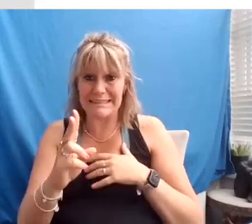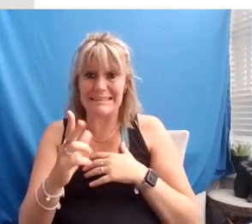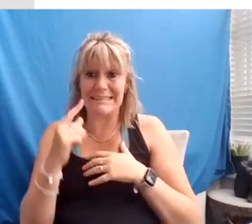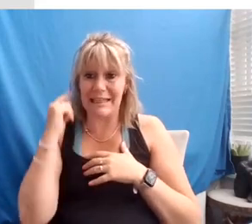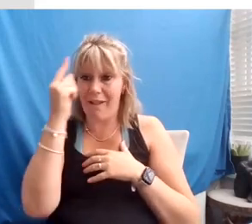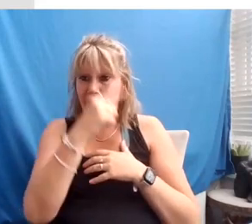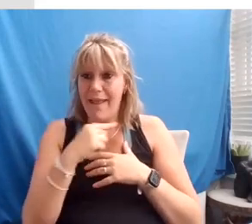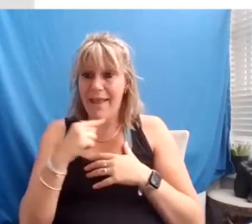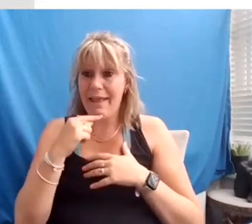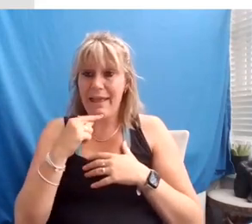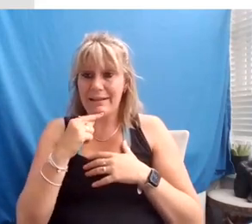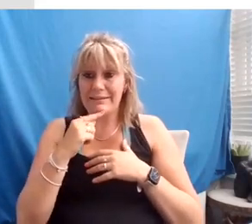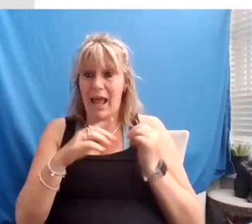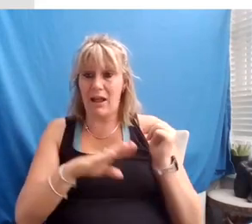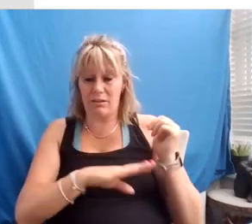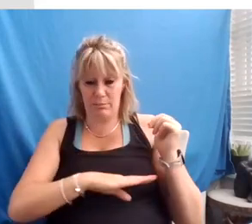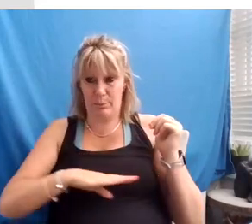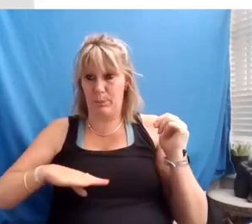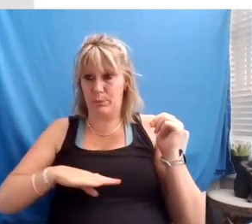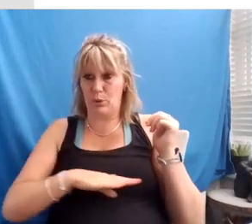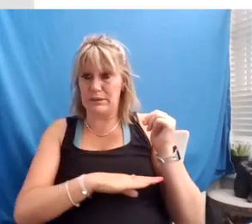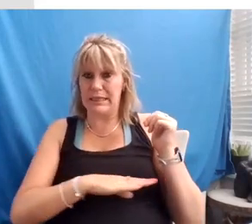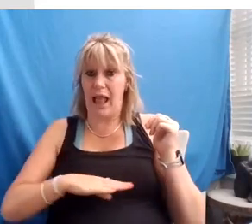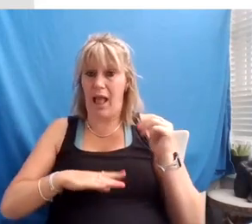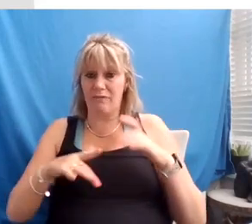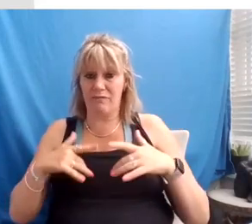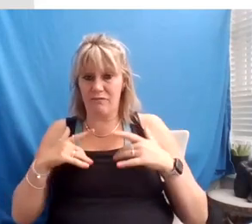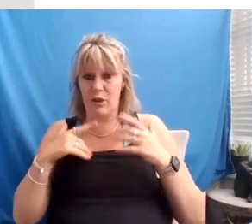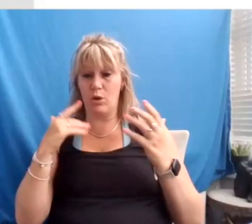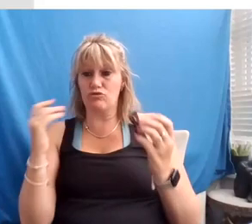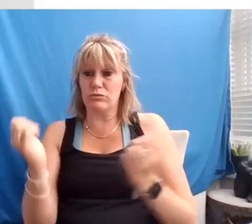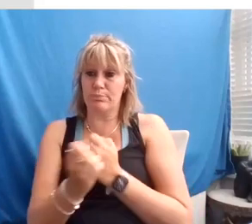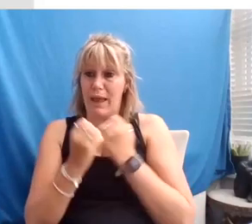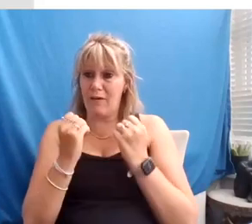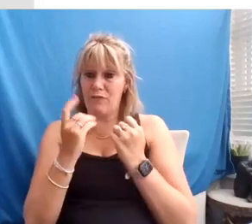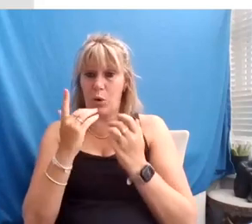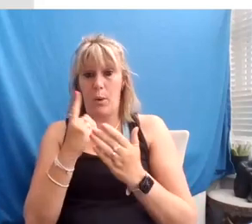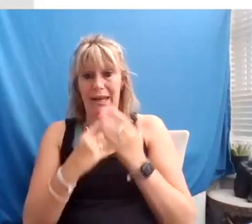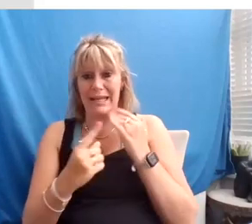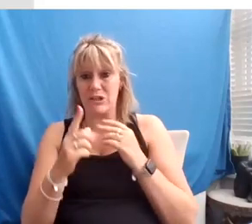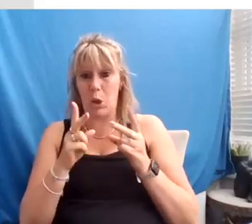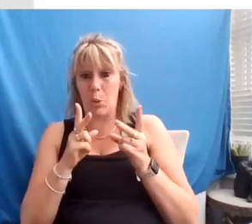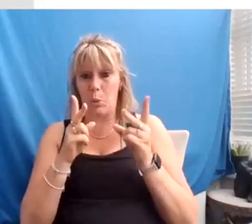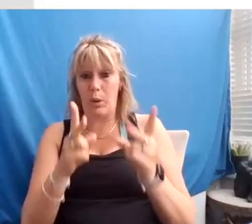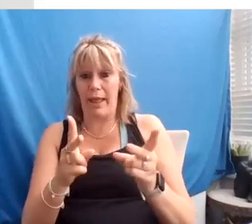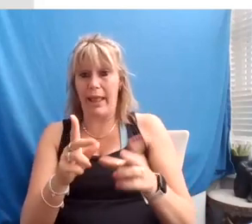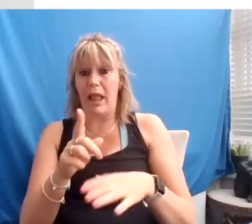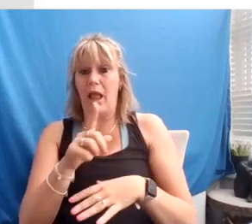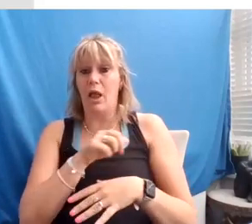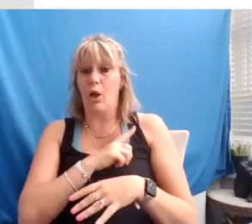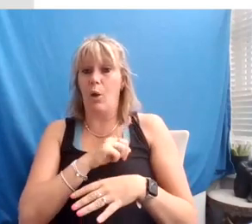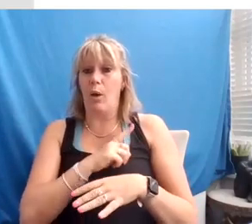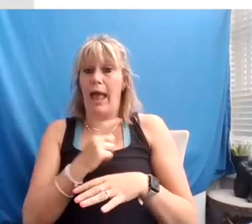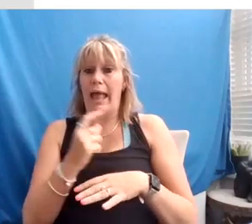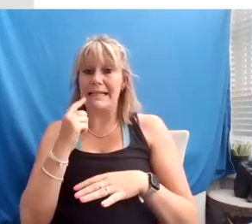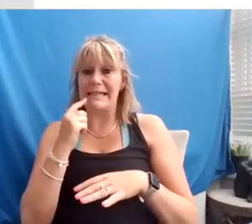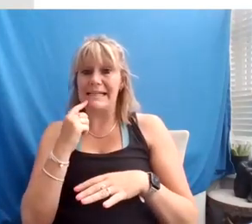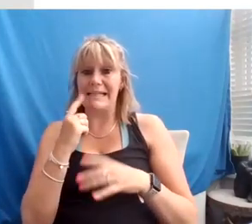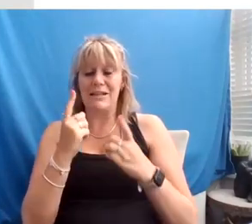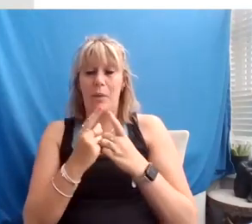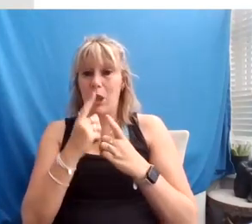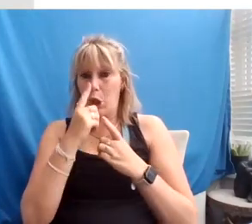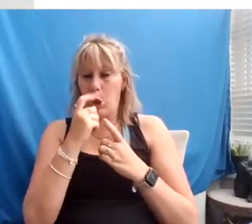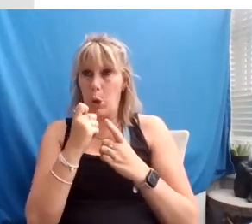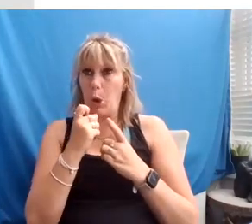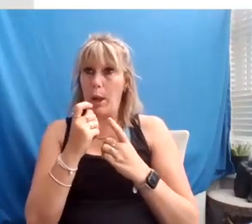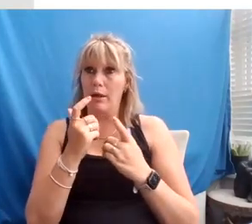body. I think it's very powerful in its own way. It's the kind of image that you could easily buy as a card or as a print